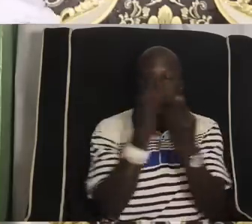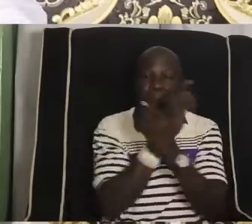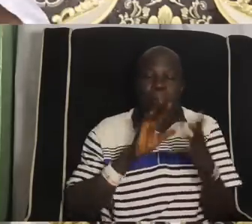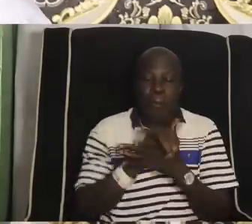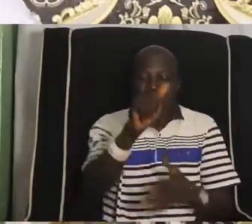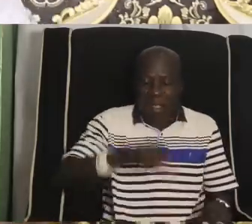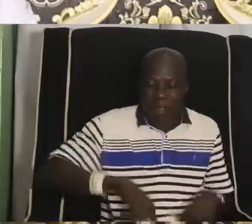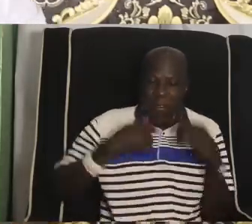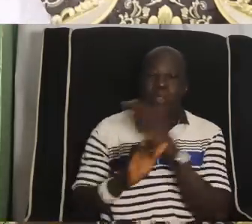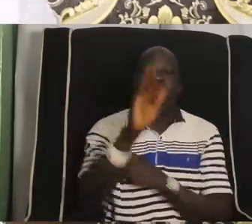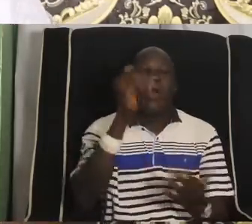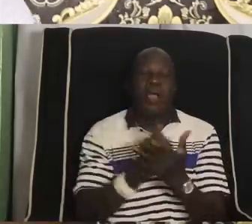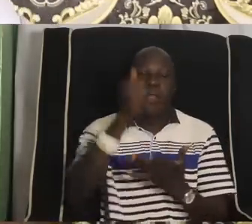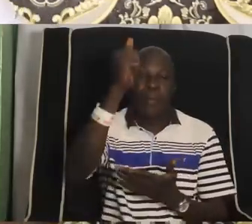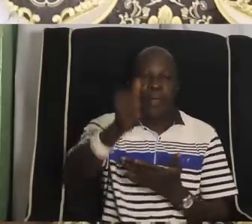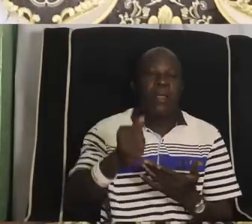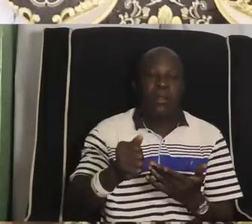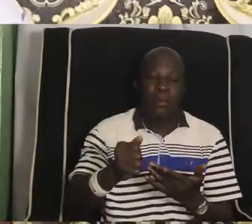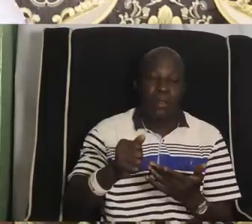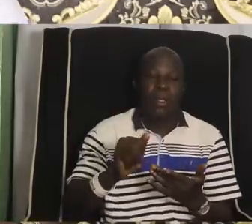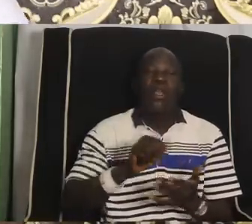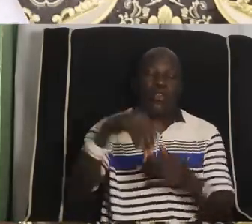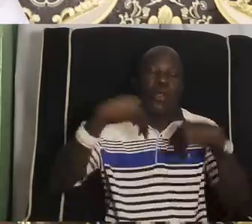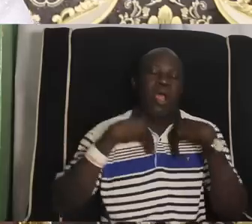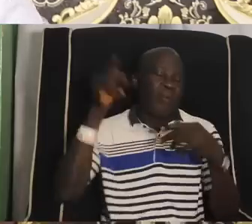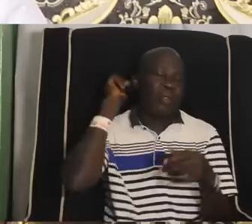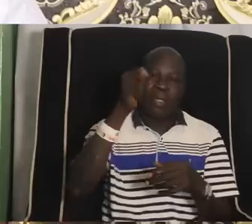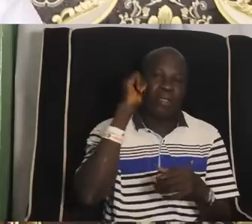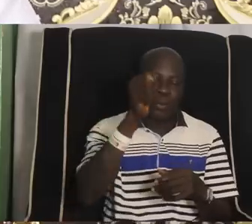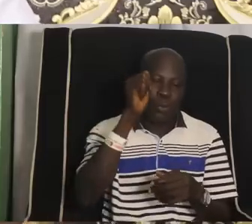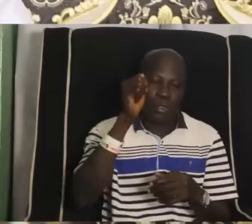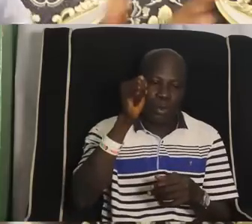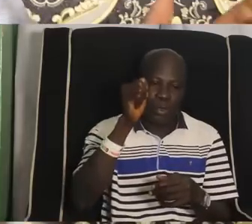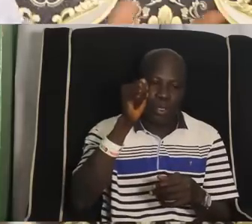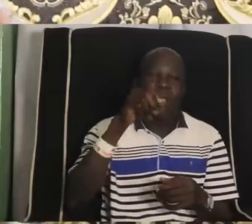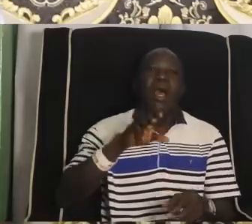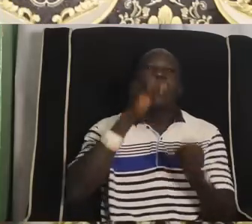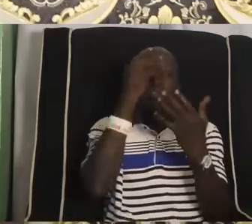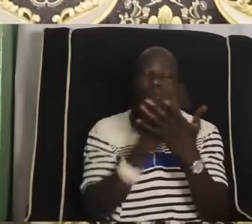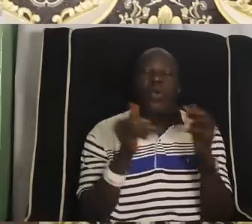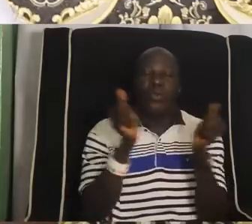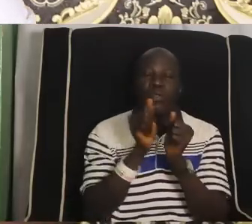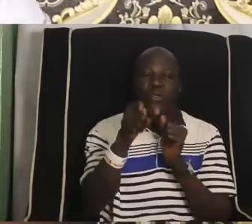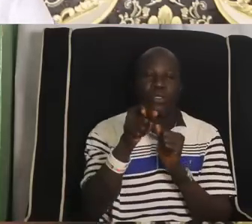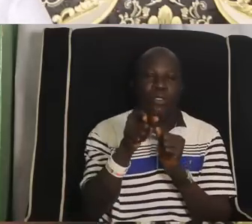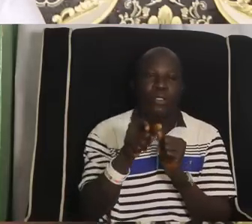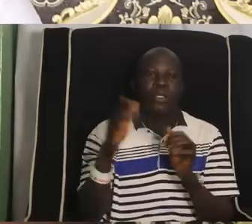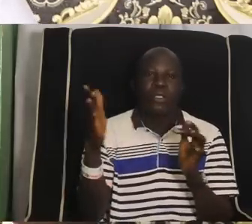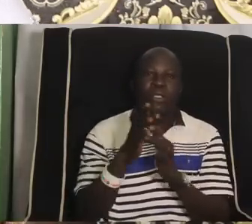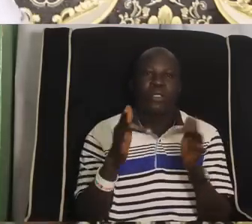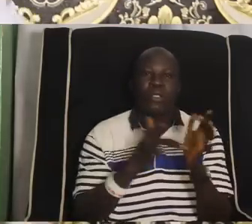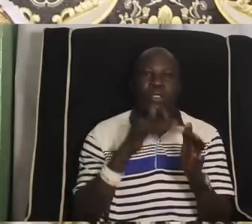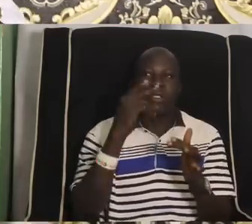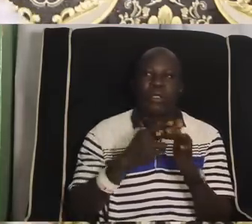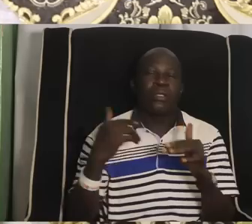máa ṣílẹ̀kùn ẹ̀rí fún ọ. Wà ní tẹsítímọ́nì. Bẹ́ẹ̀ ni yóò rí. Jésù